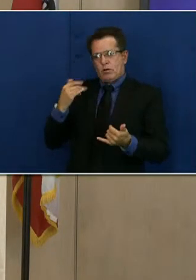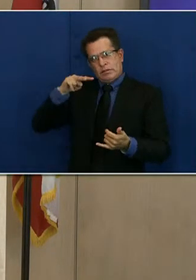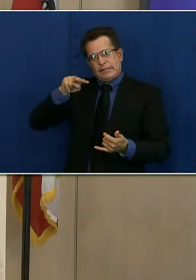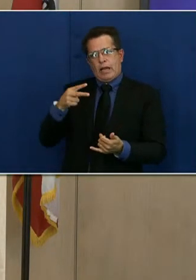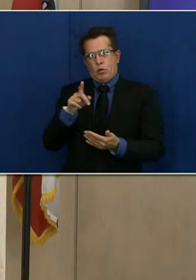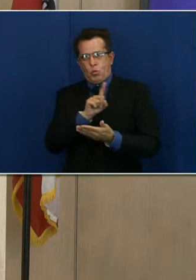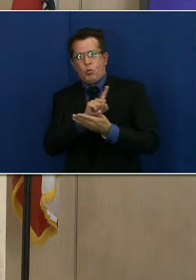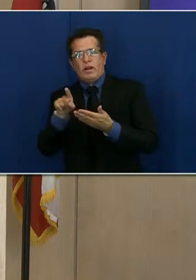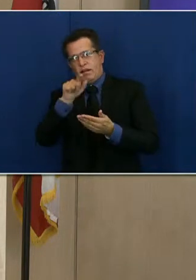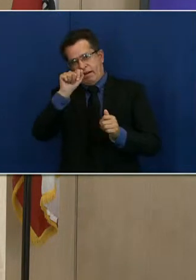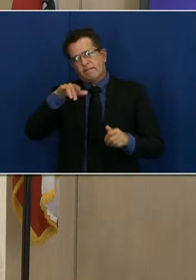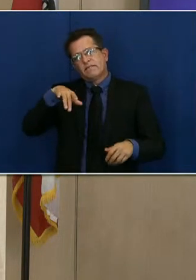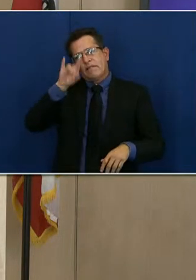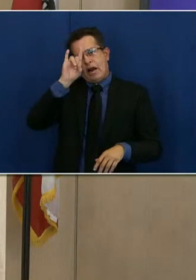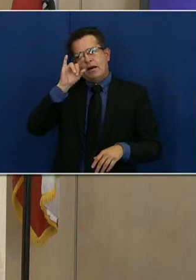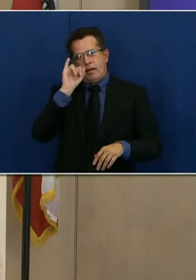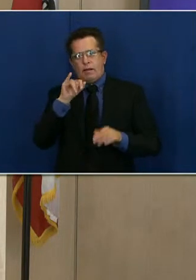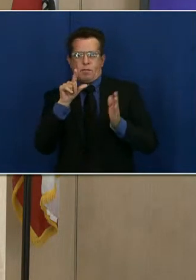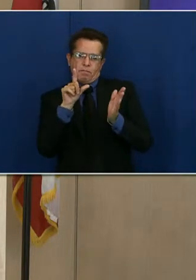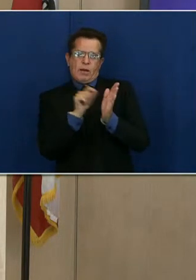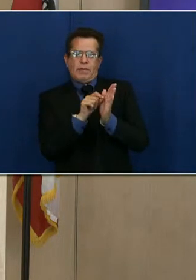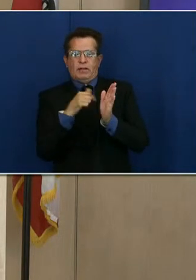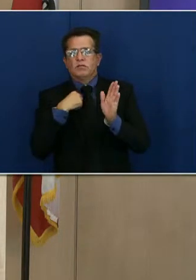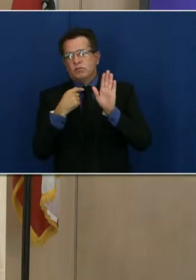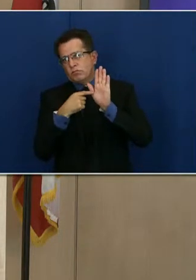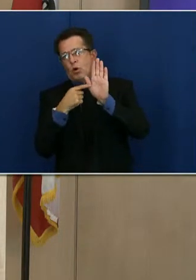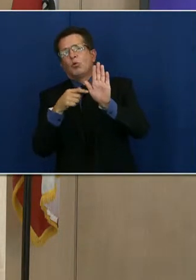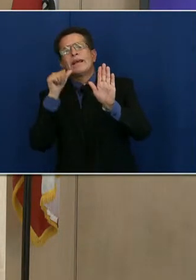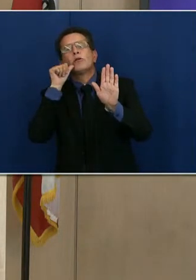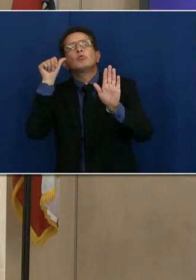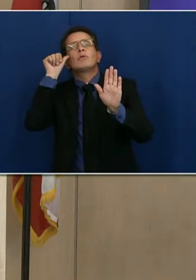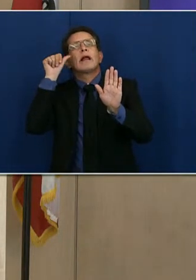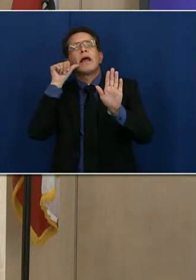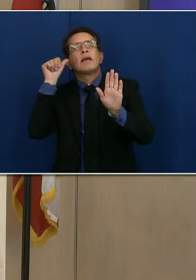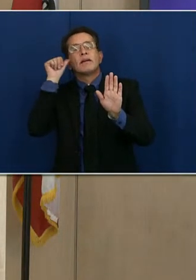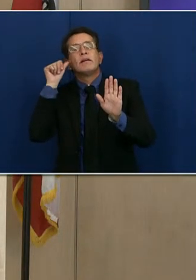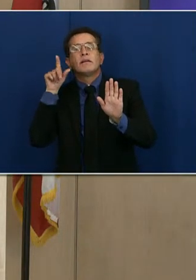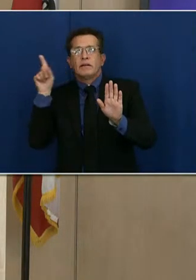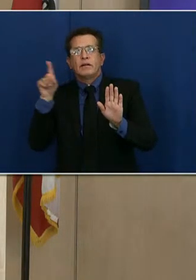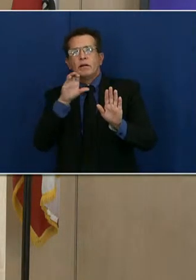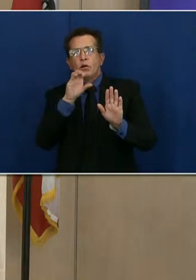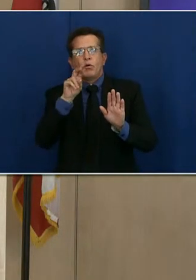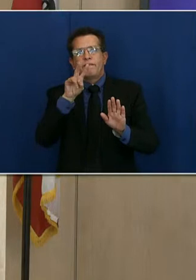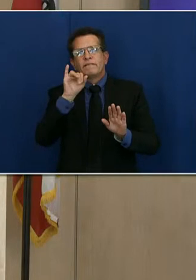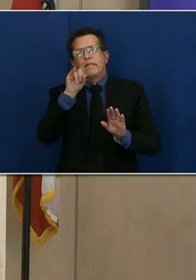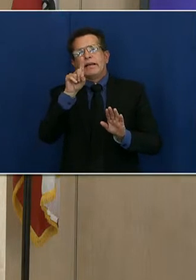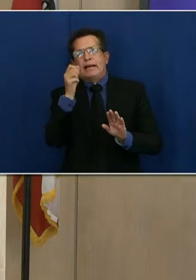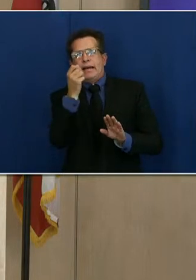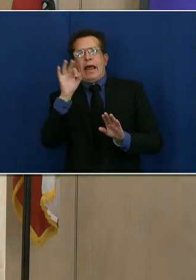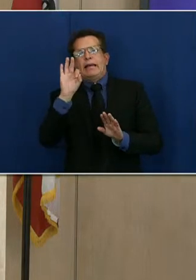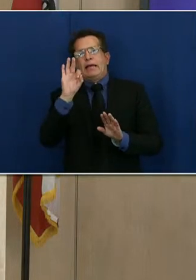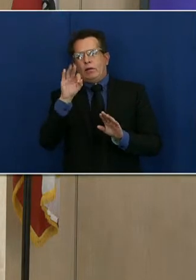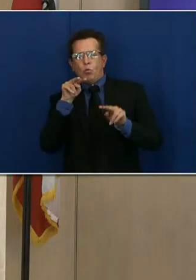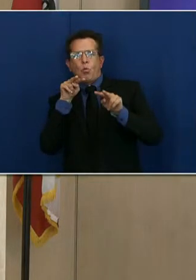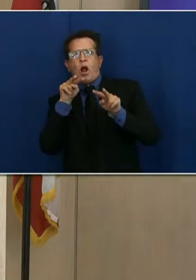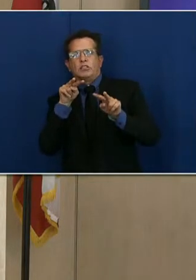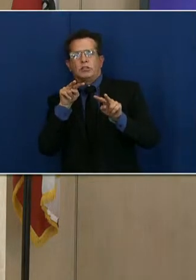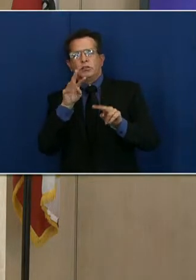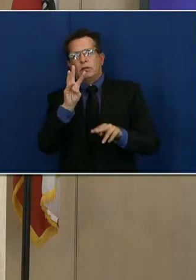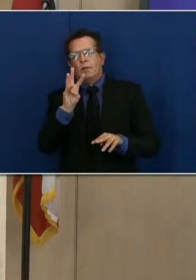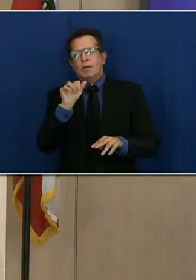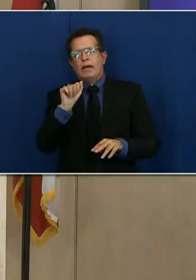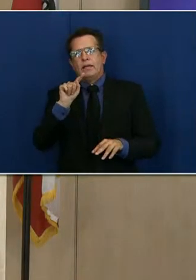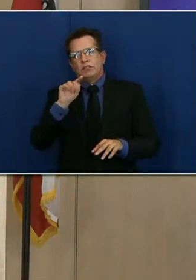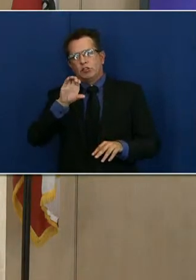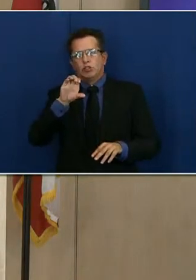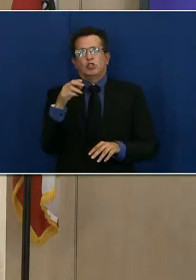it in the publication that was issued yesterday. So that is the COVID-19 watch. Okay,